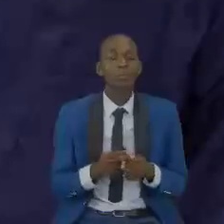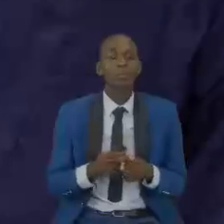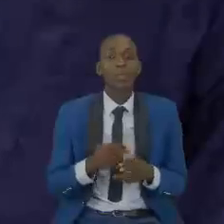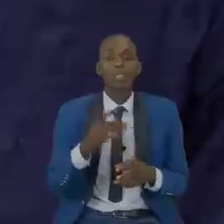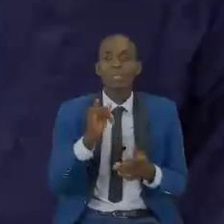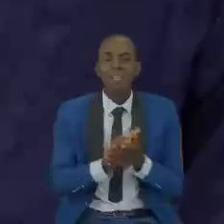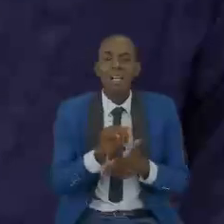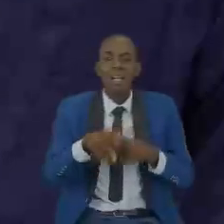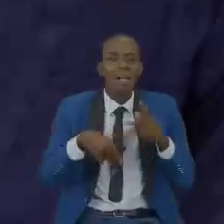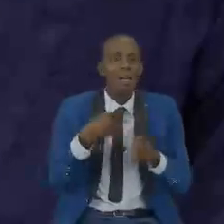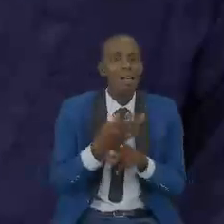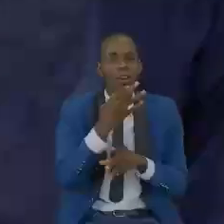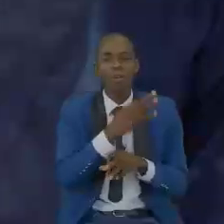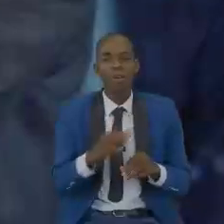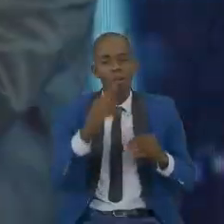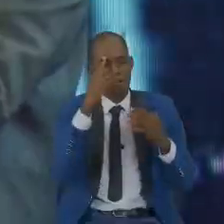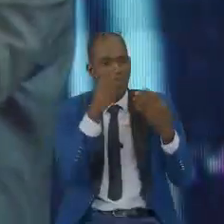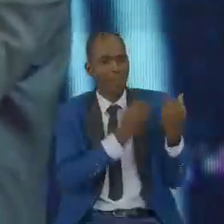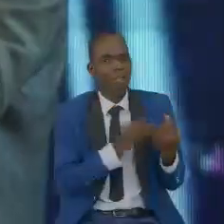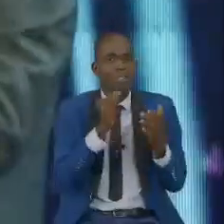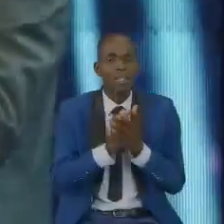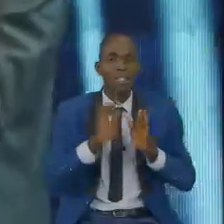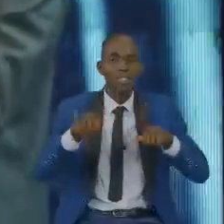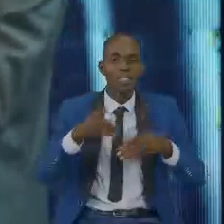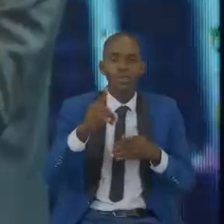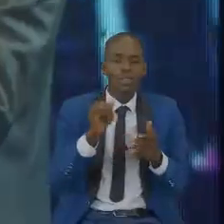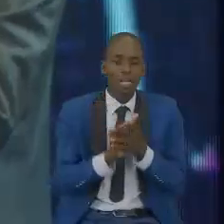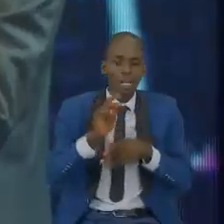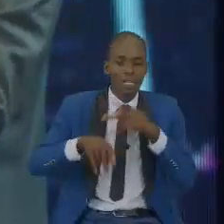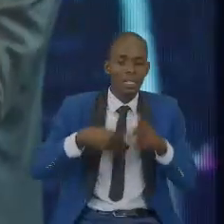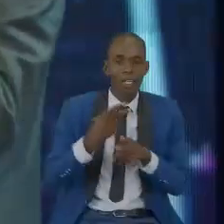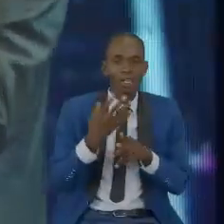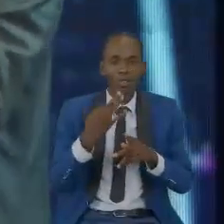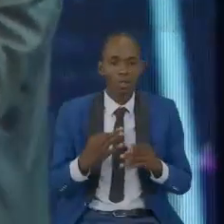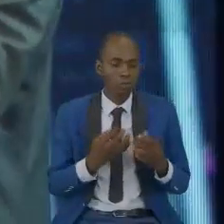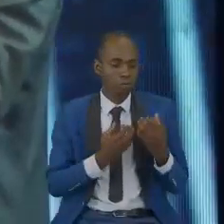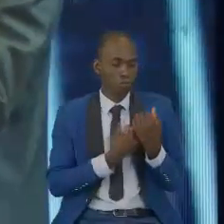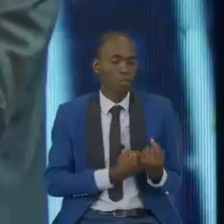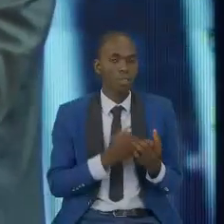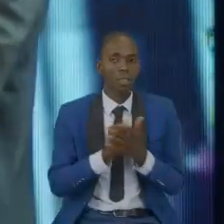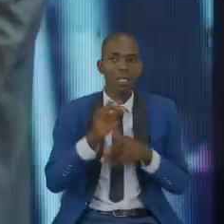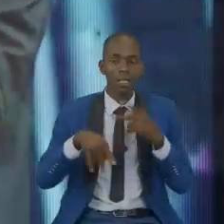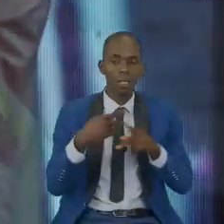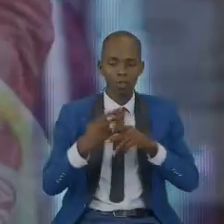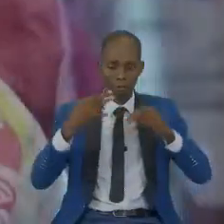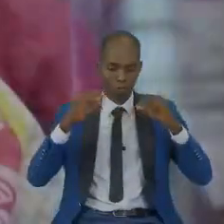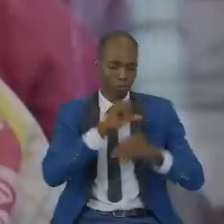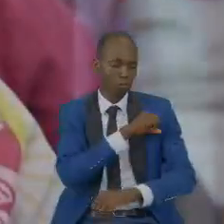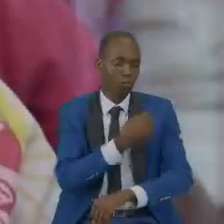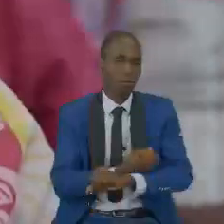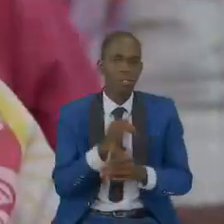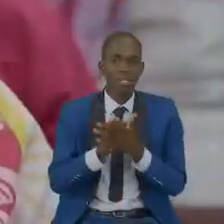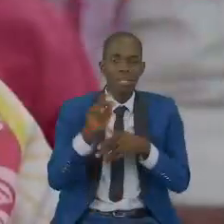a kind of faith that gives you that kind of courage, that kind of stamina, that kind of strength,